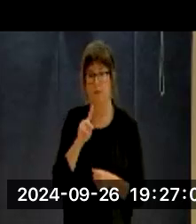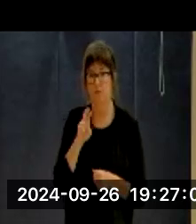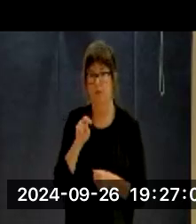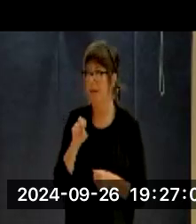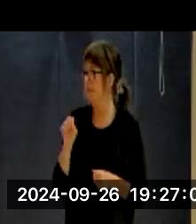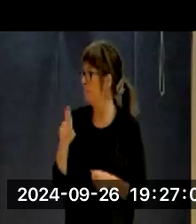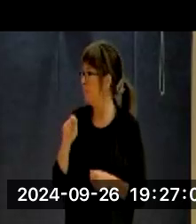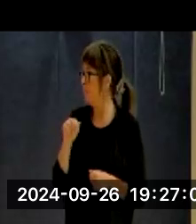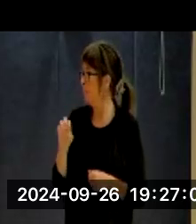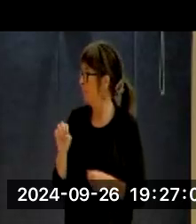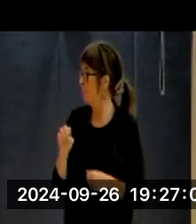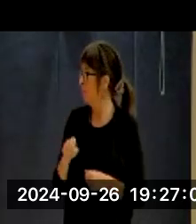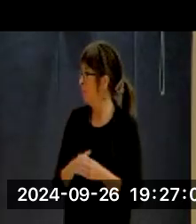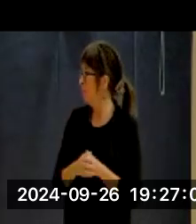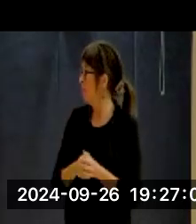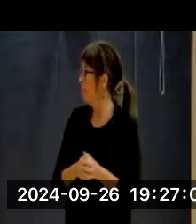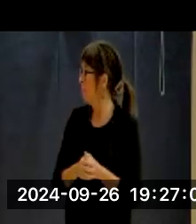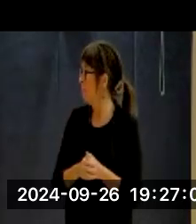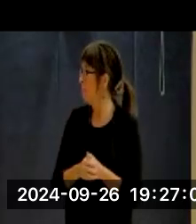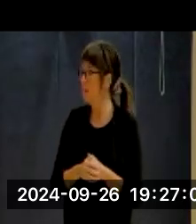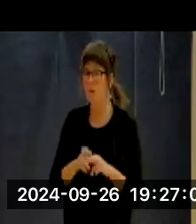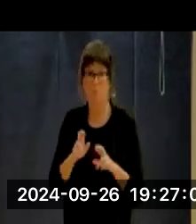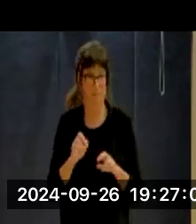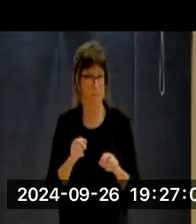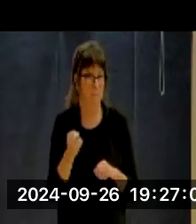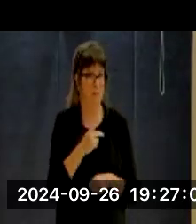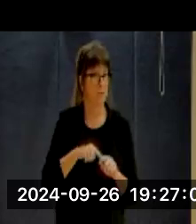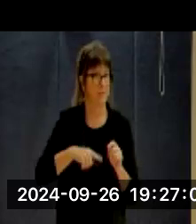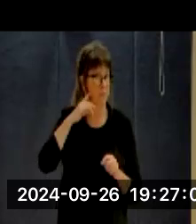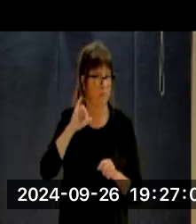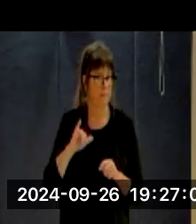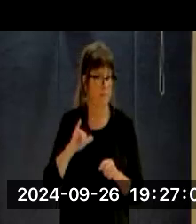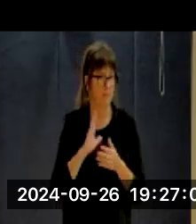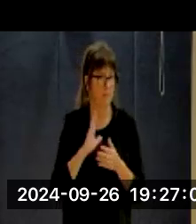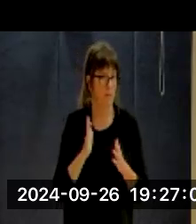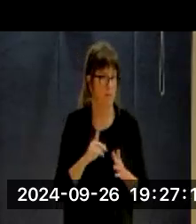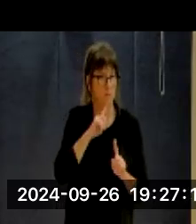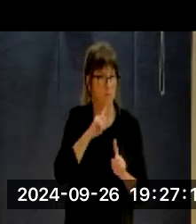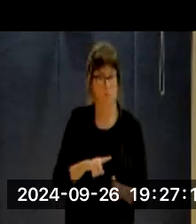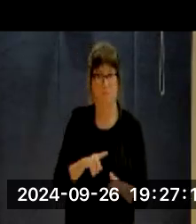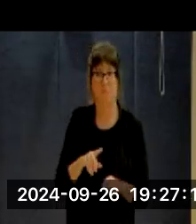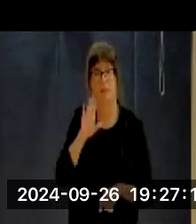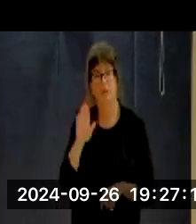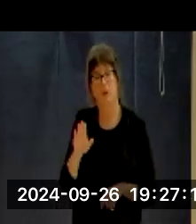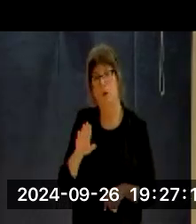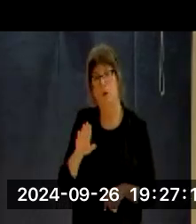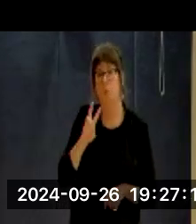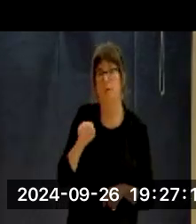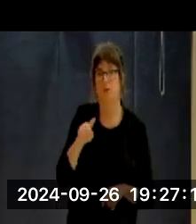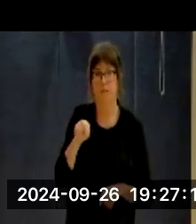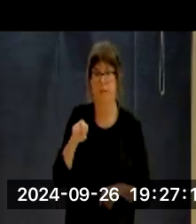Yeah, hopefully we'll go back because we couldn't hear that speaker, but I'll go ahead and speak. Wilderness Rose, they, them, lived